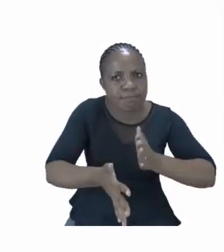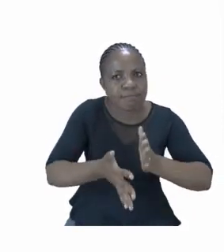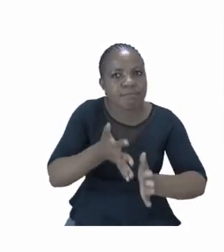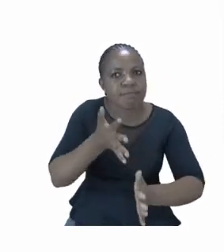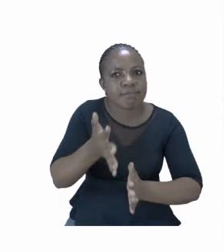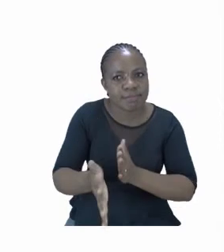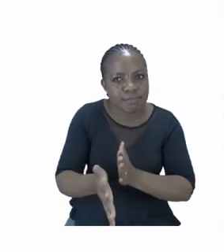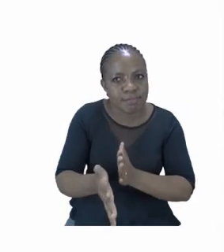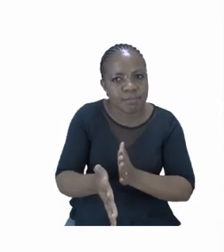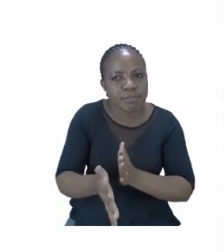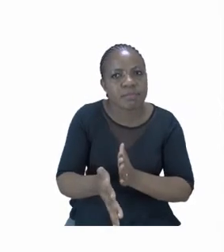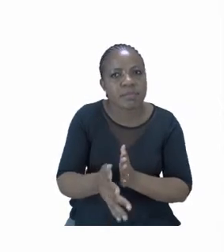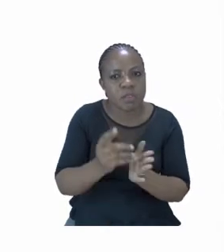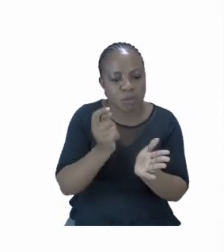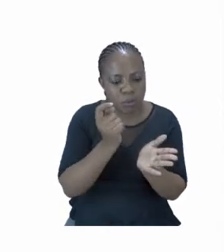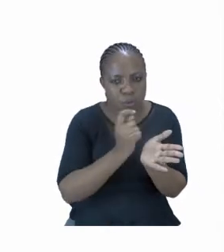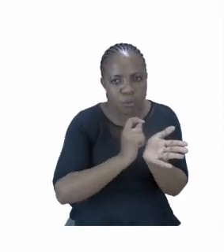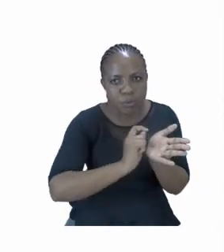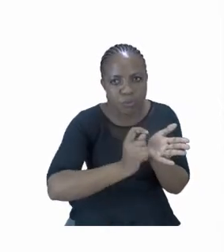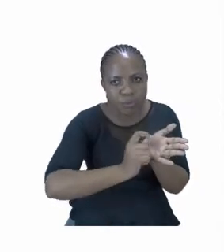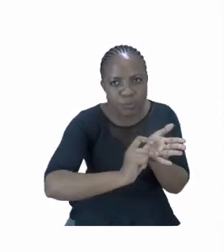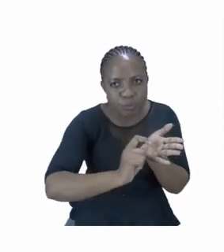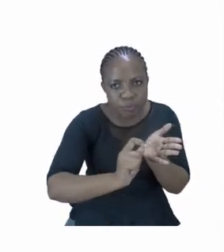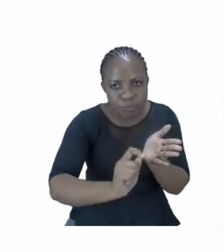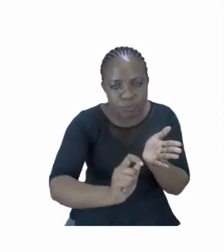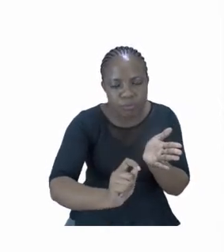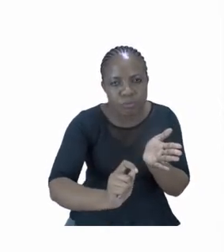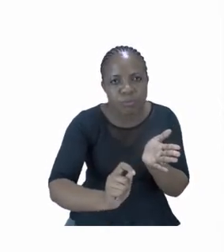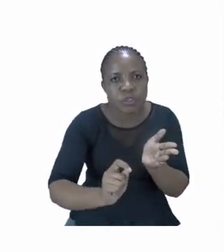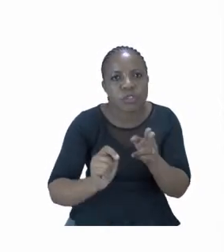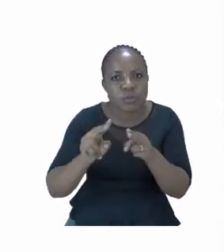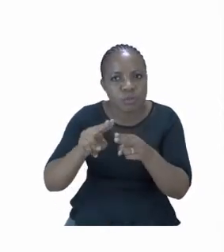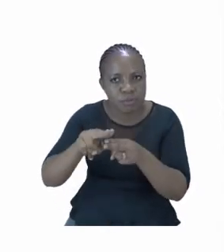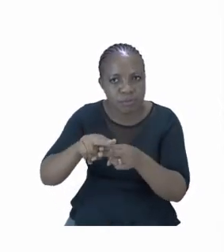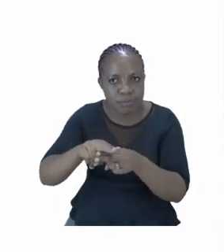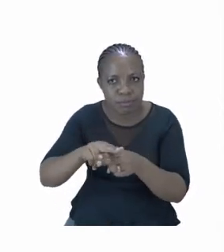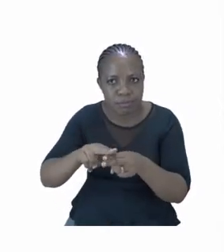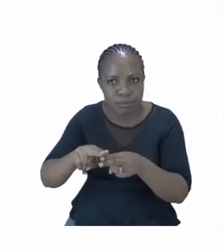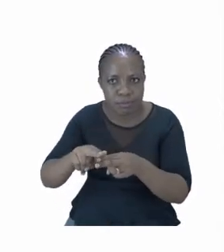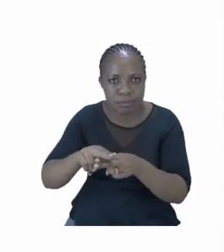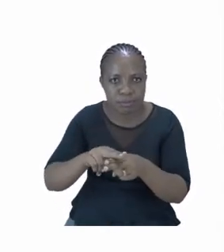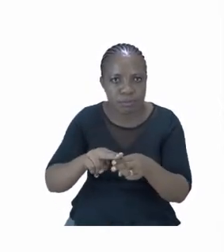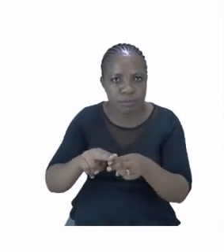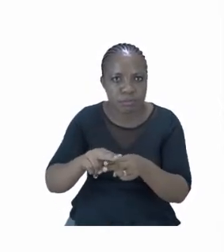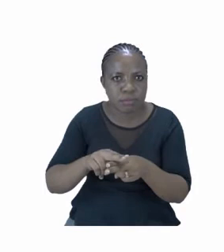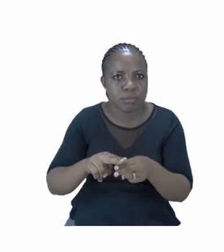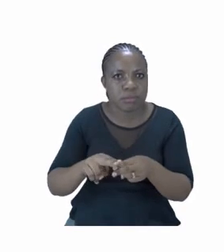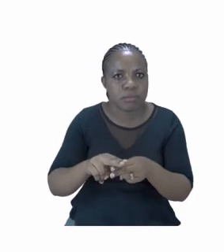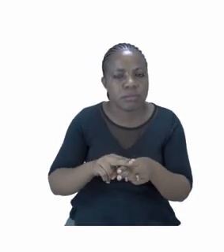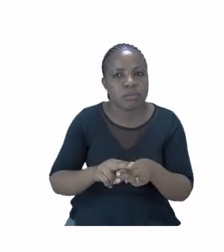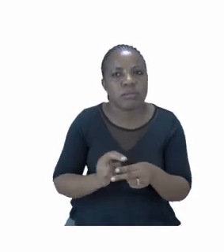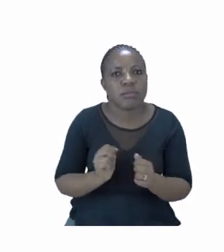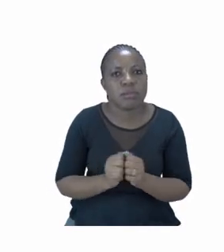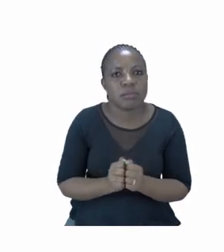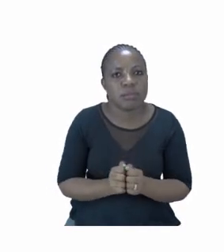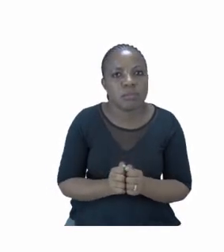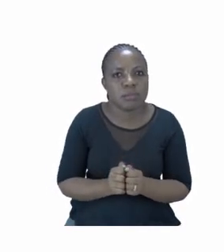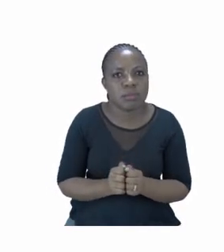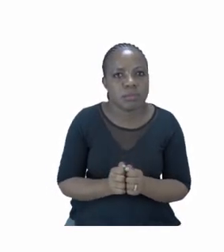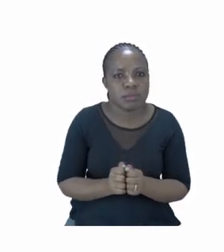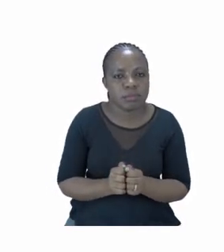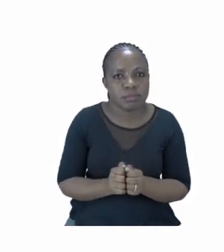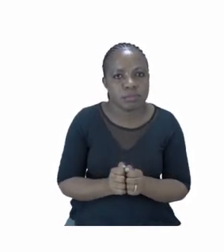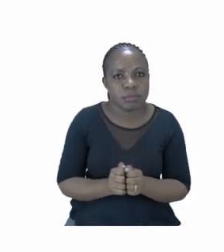use them as well. So we have our words. The first one that you can